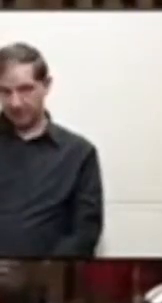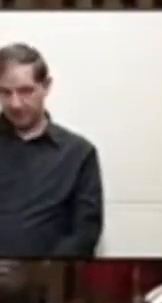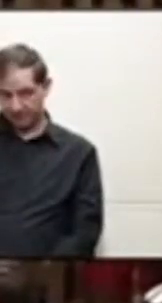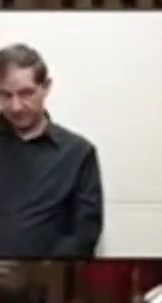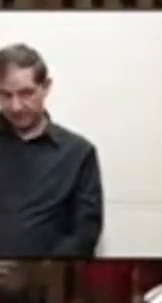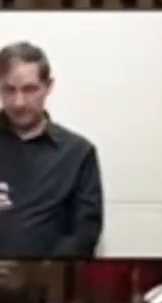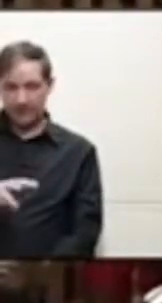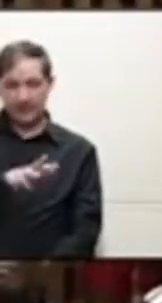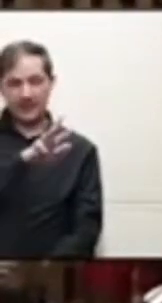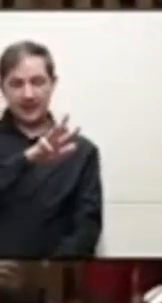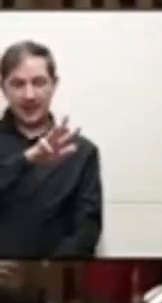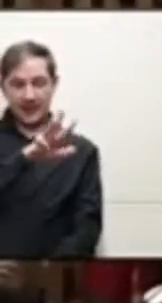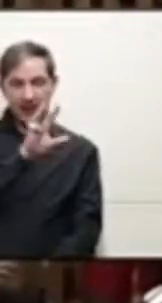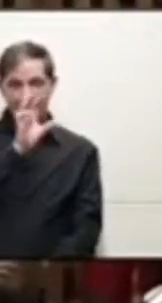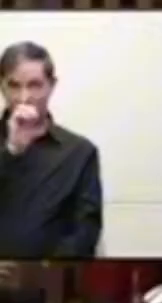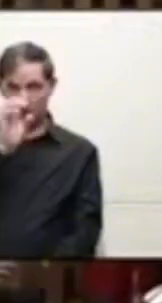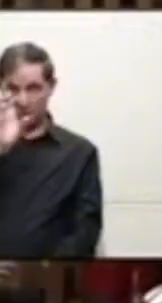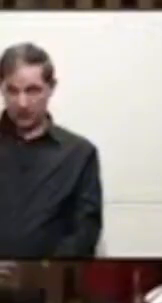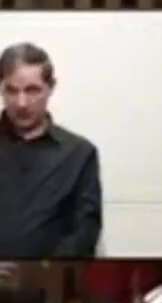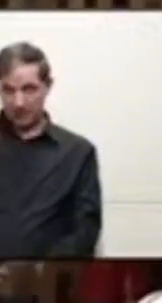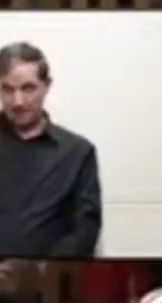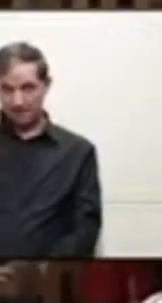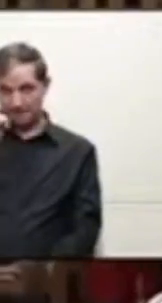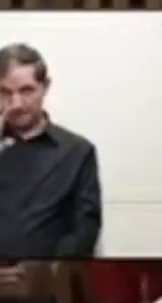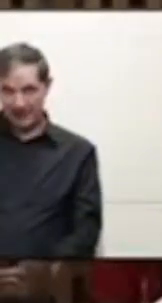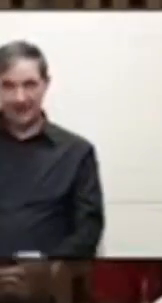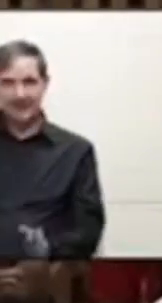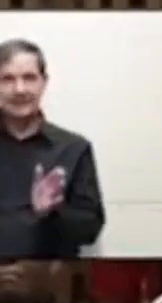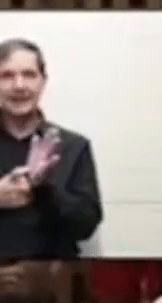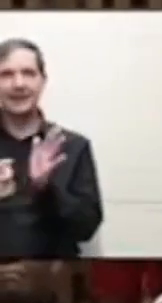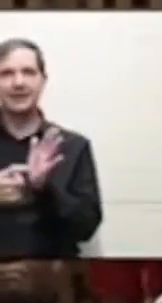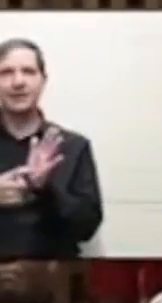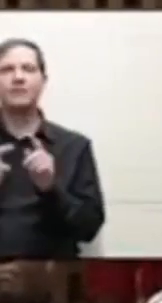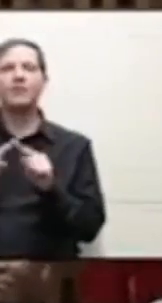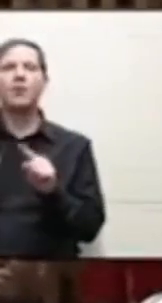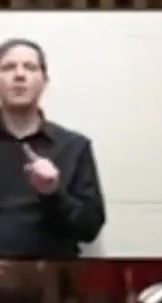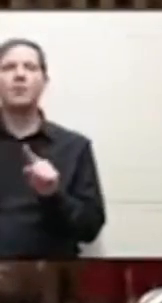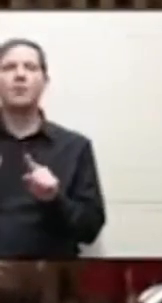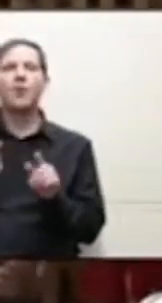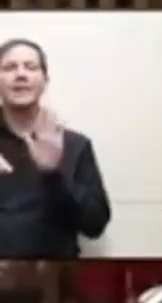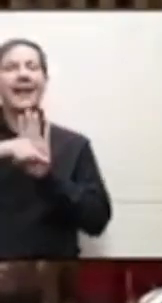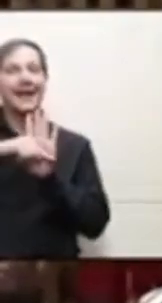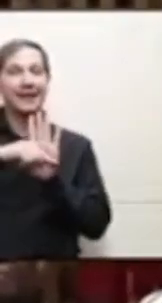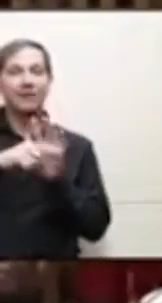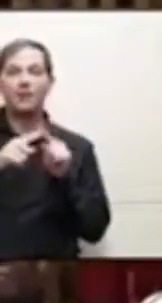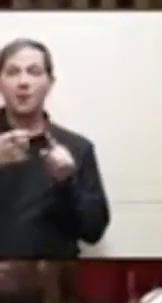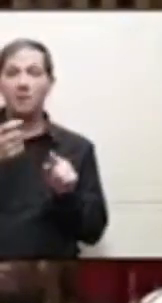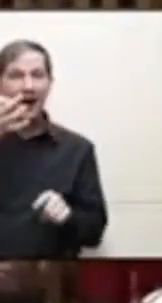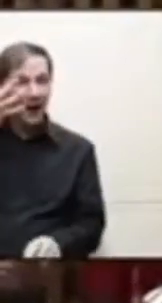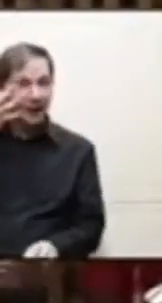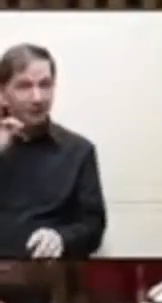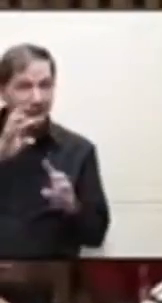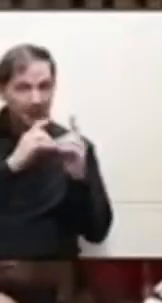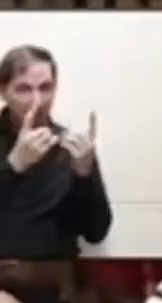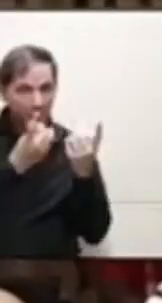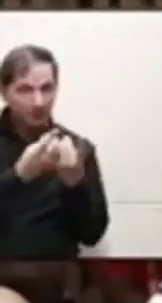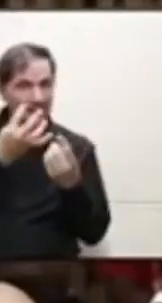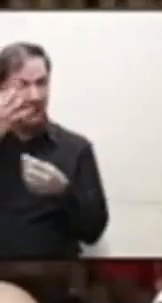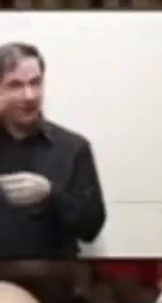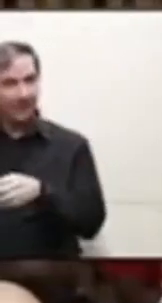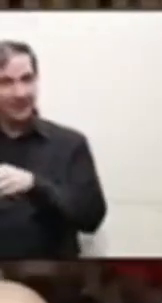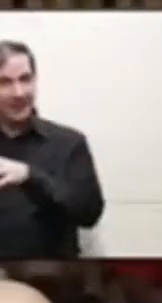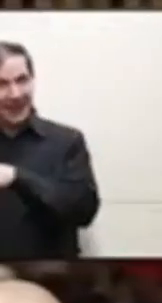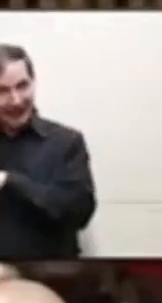900 million of those debts are from government departments and government entities. As much as when we are not